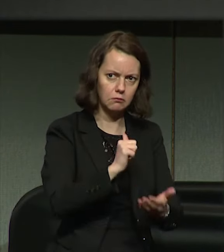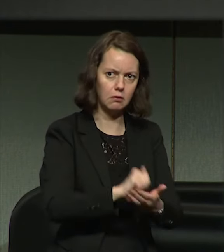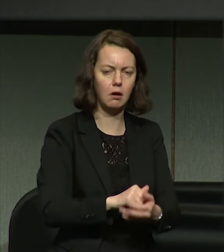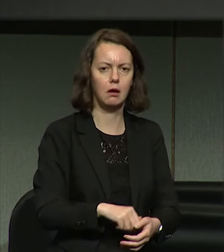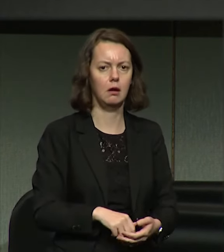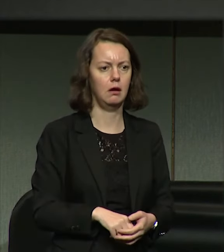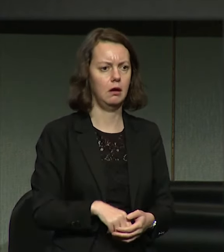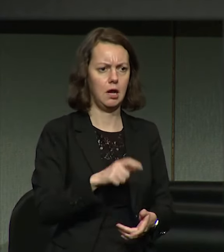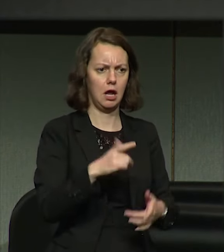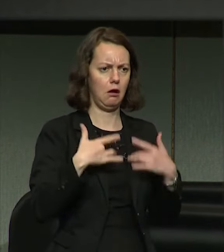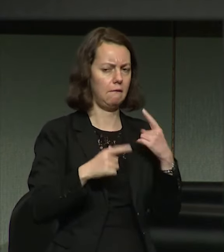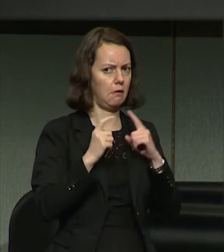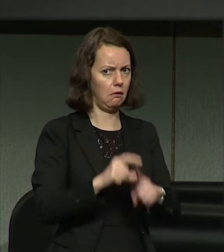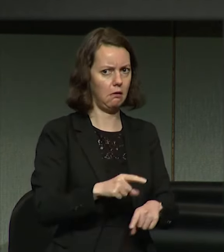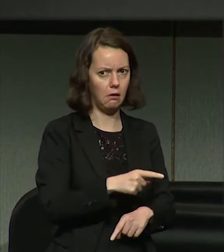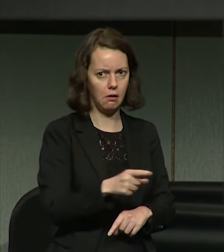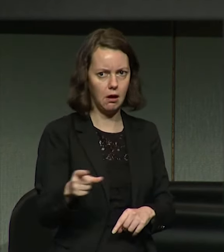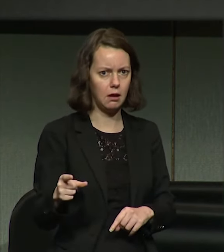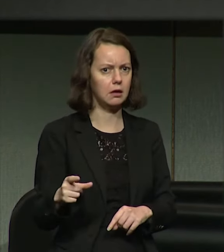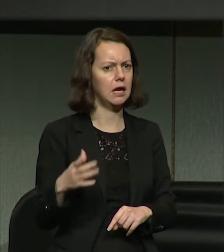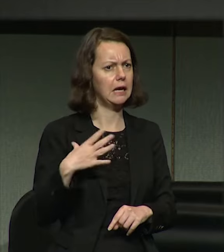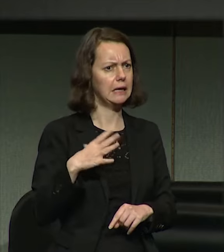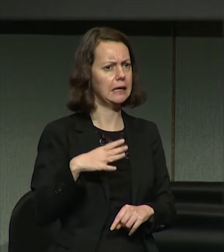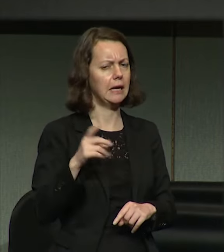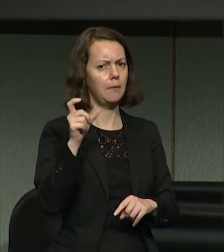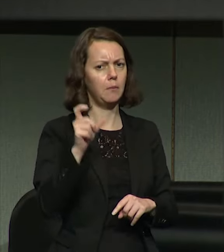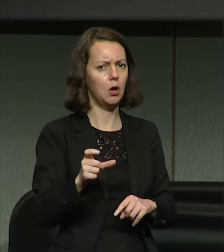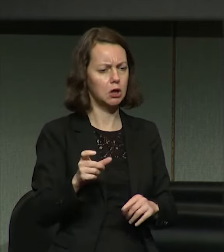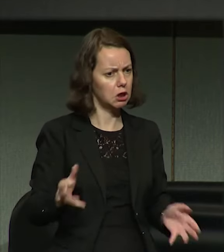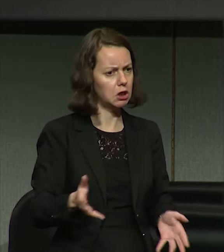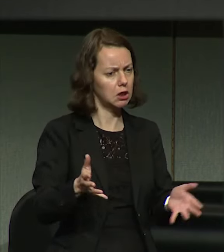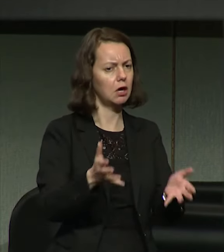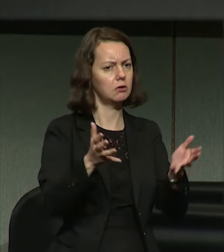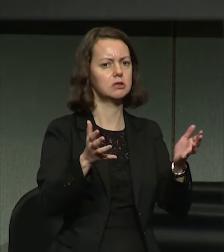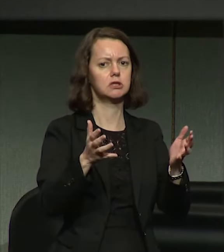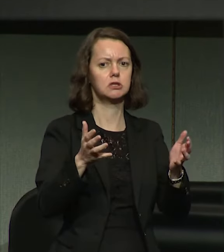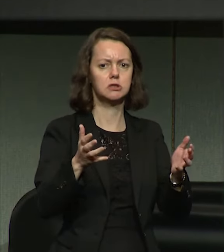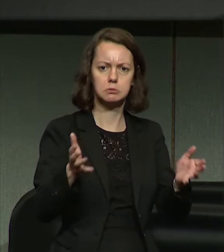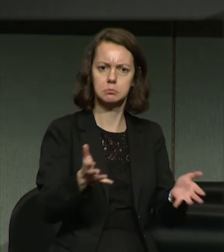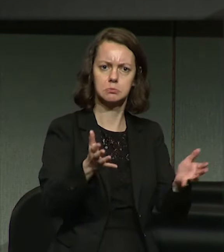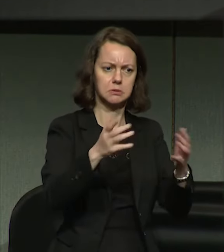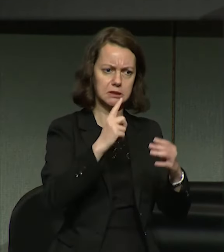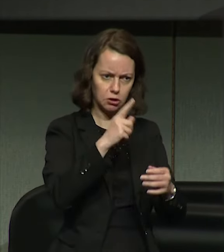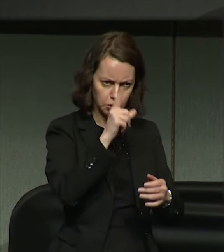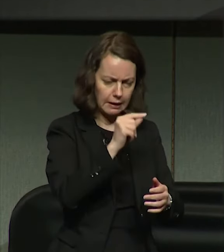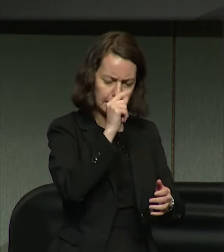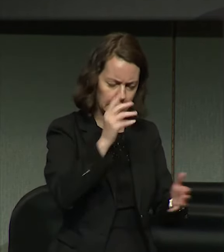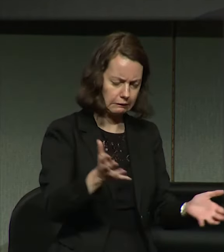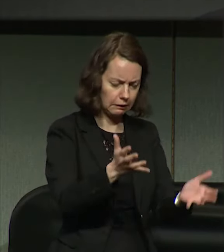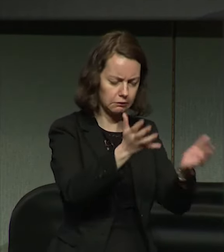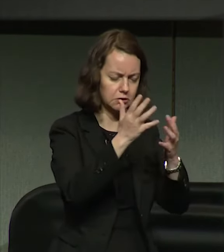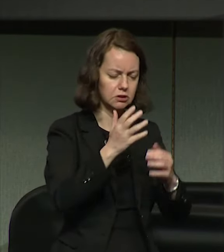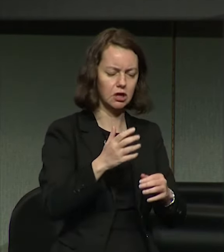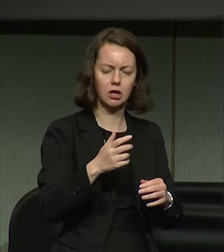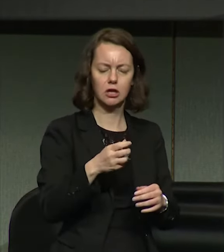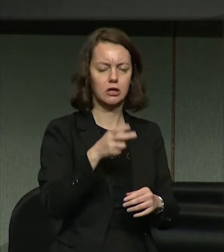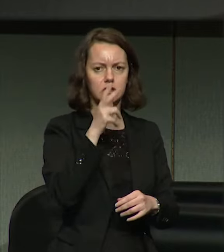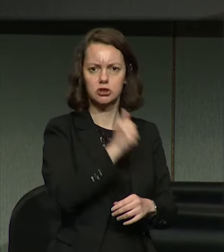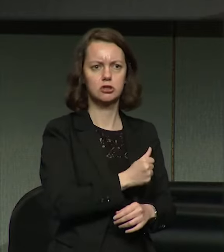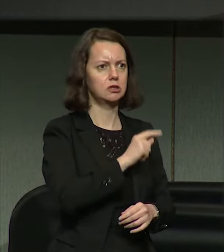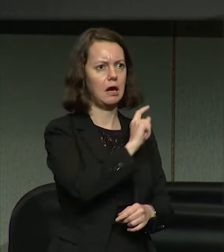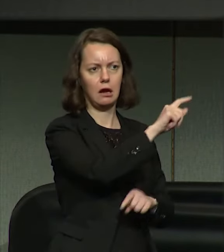They got hard lives, some of them, but they just need someone to kick them along and keep telling them they can do it. It was bad enough all the shit I had to